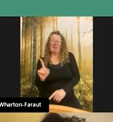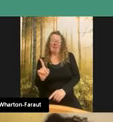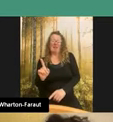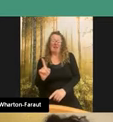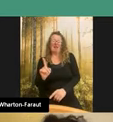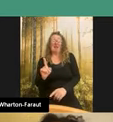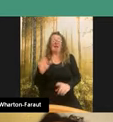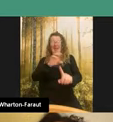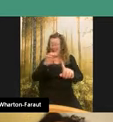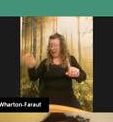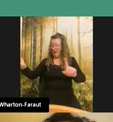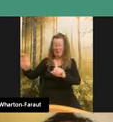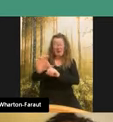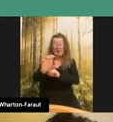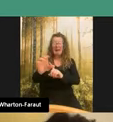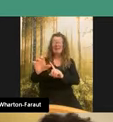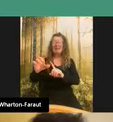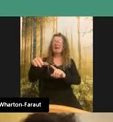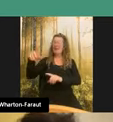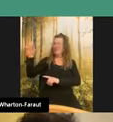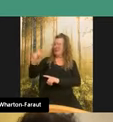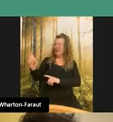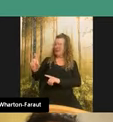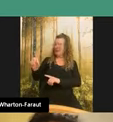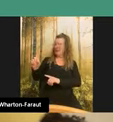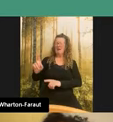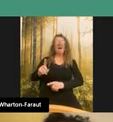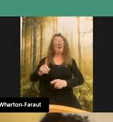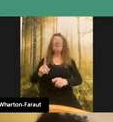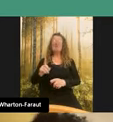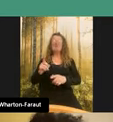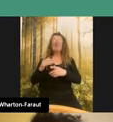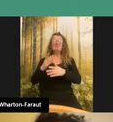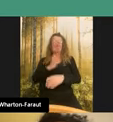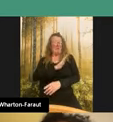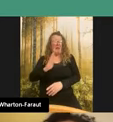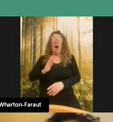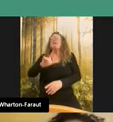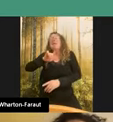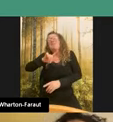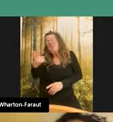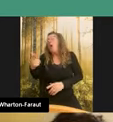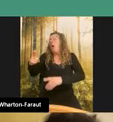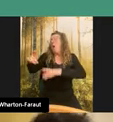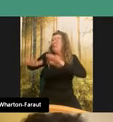Caribbean, that these people have fought for the British Empire, against the British Empire,